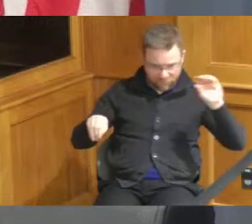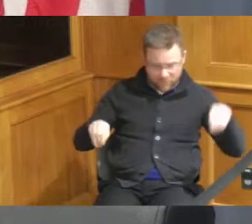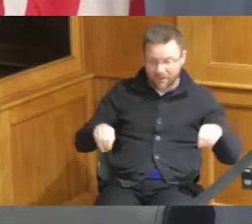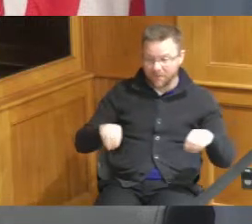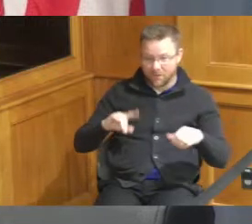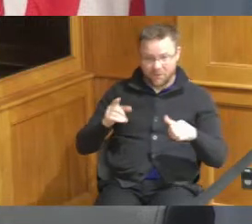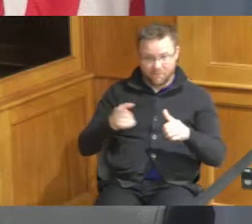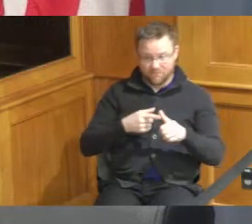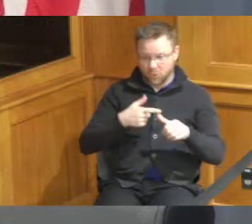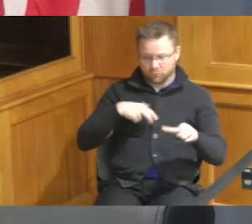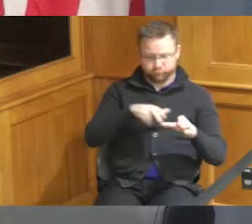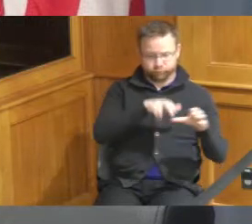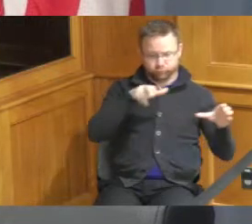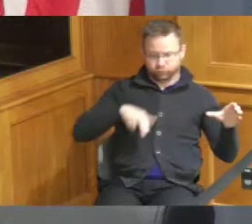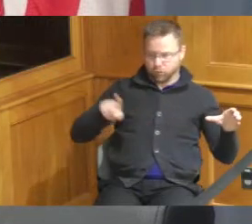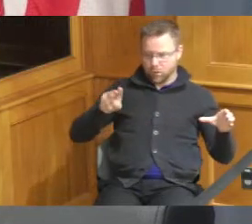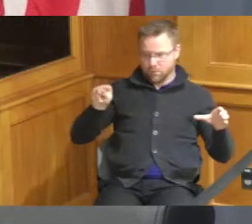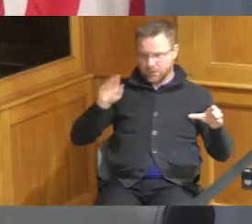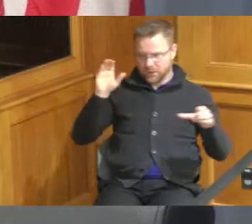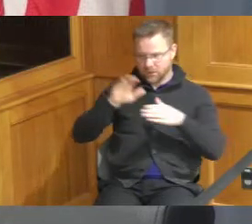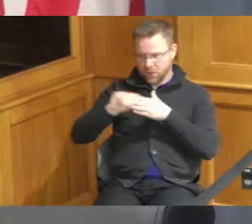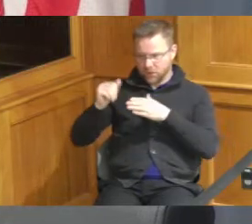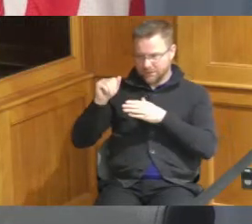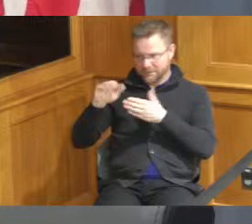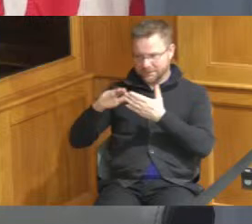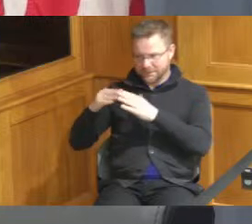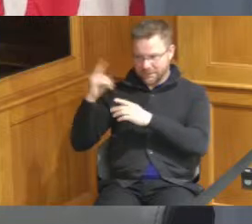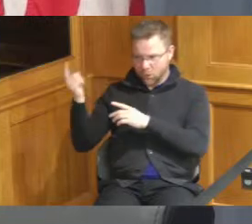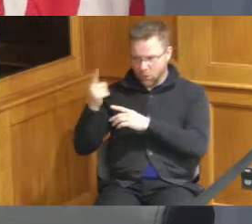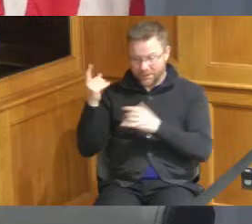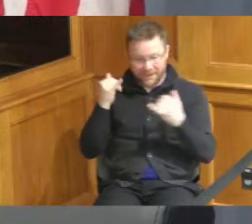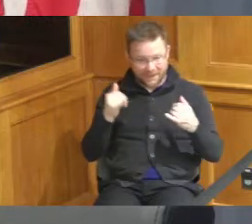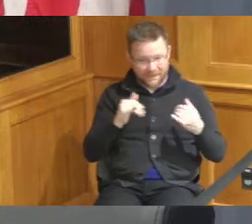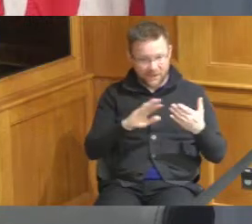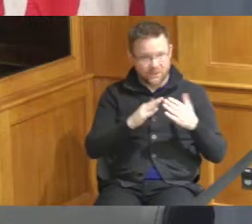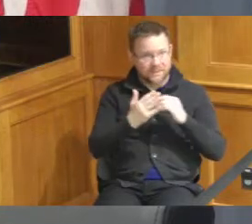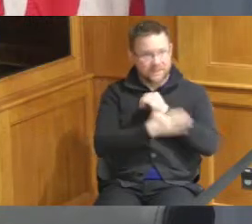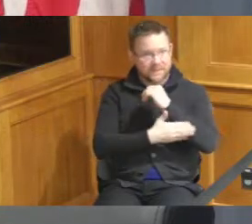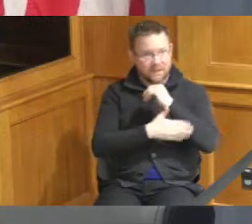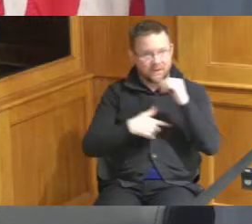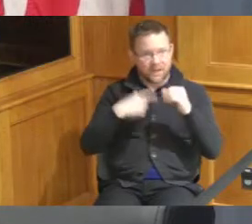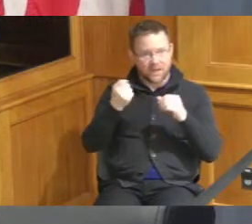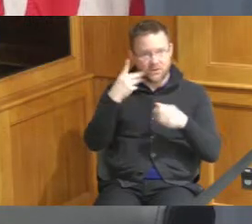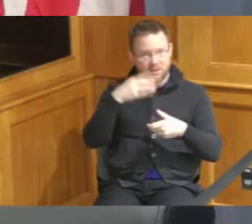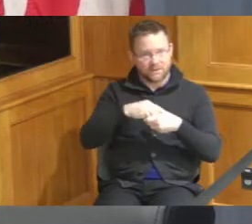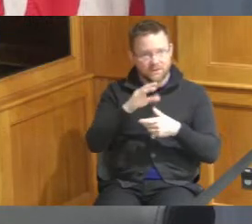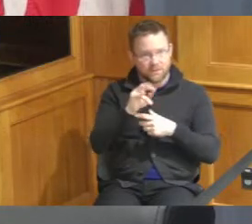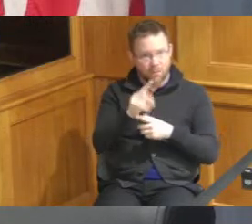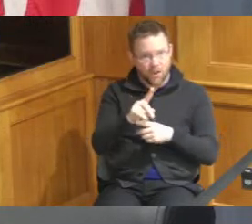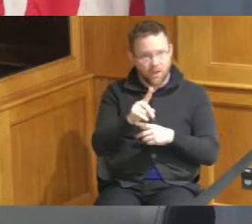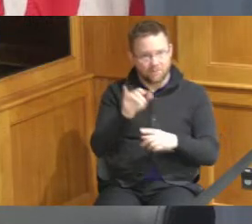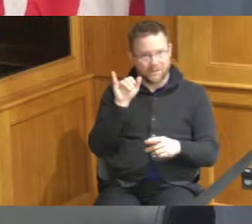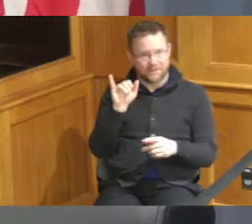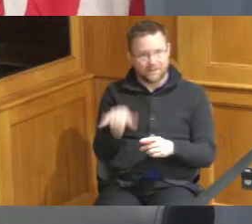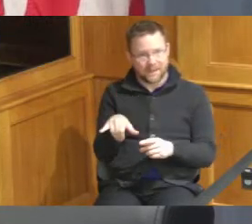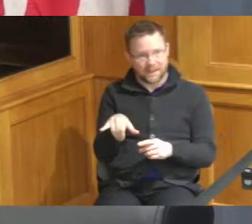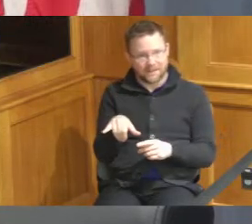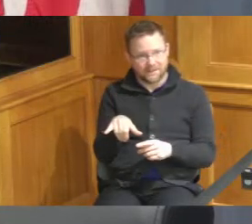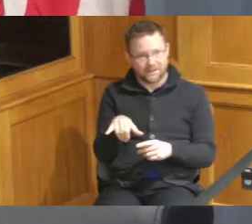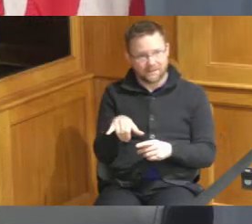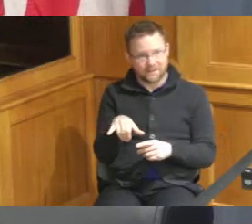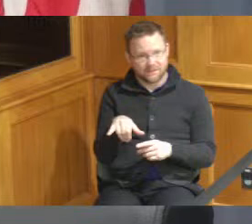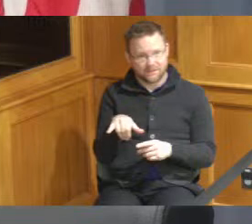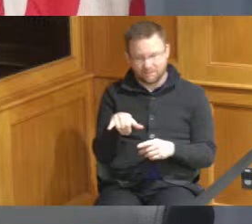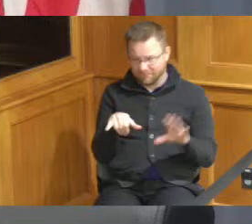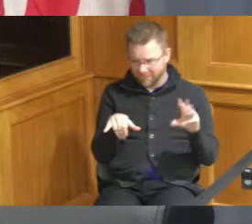million, it was only the city. Now we talking the city and the county. I understand it's in the bond, but is that would